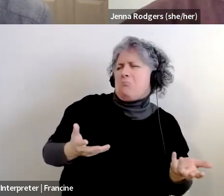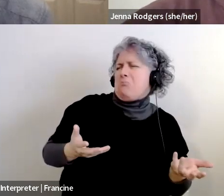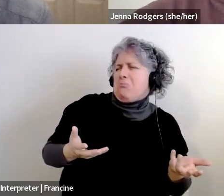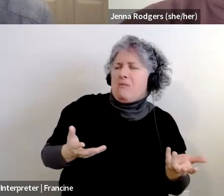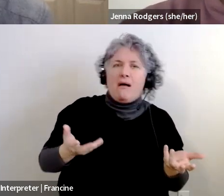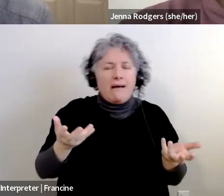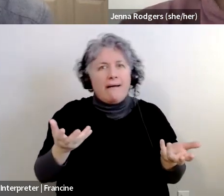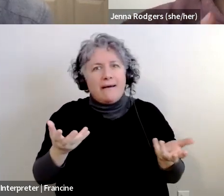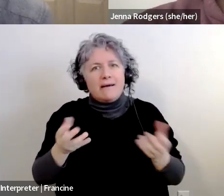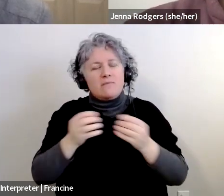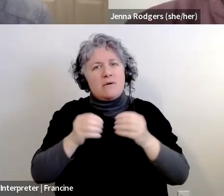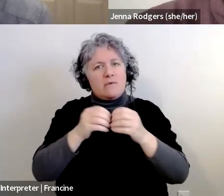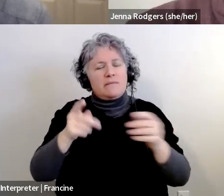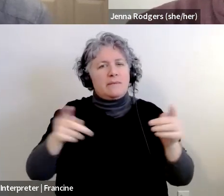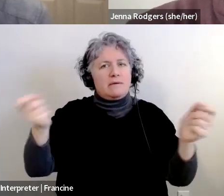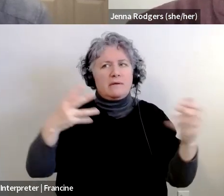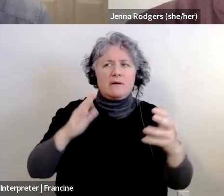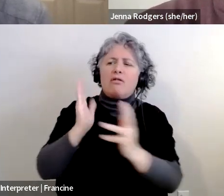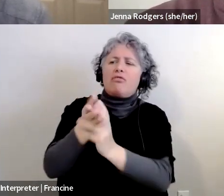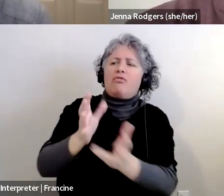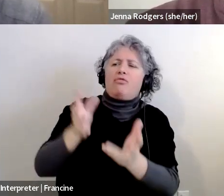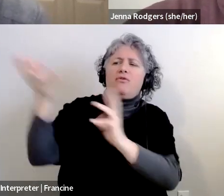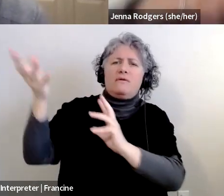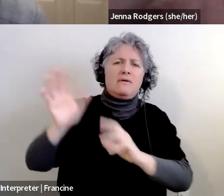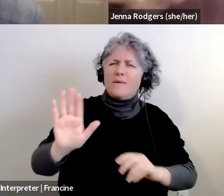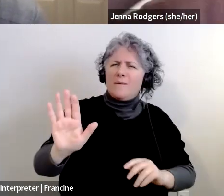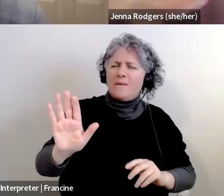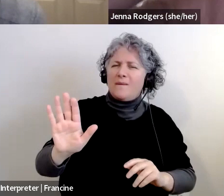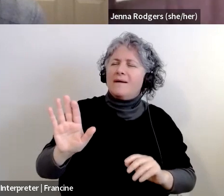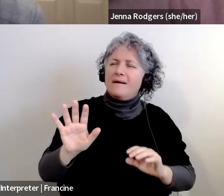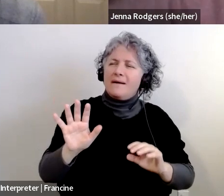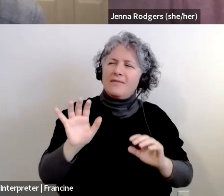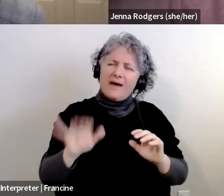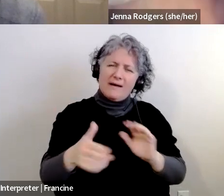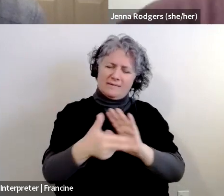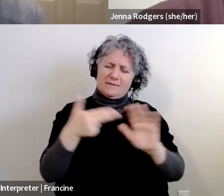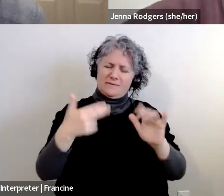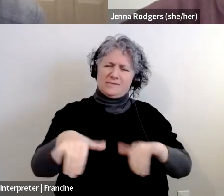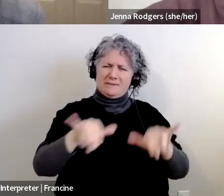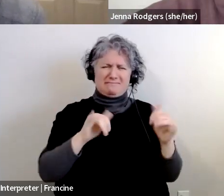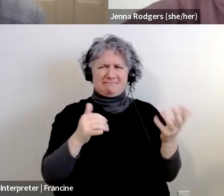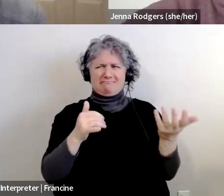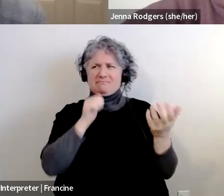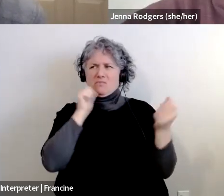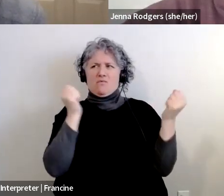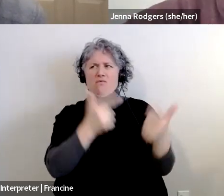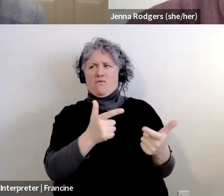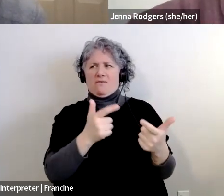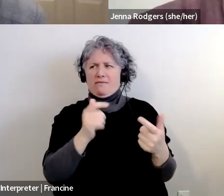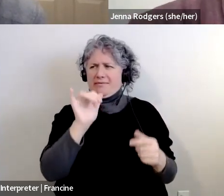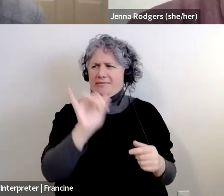those attitudes and beliefs are disrupted, the harder it is to ascribe to them and move on